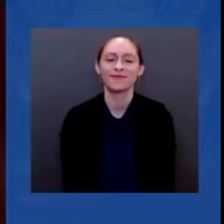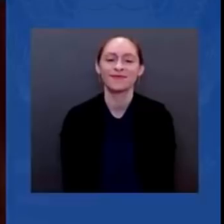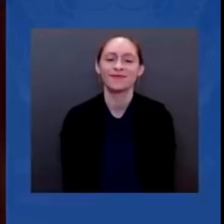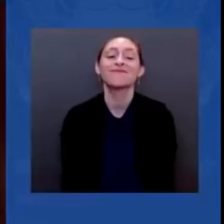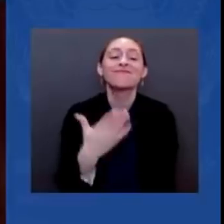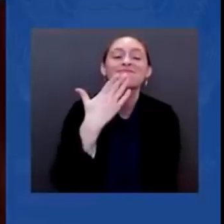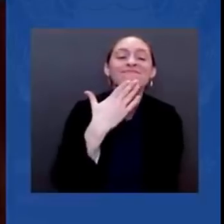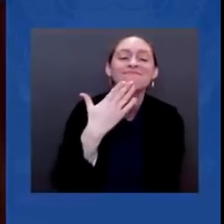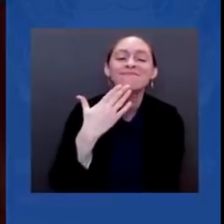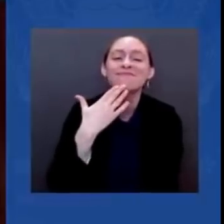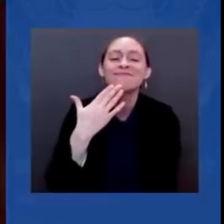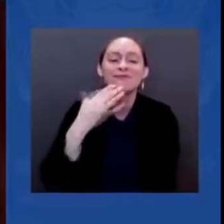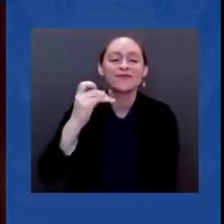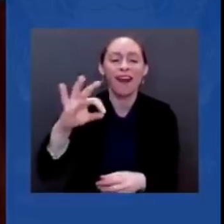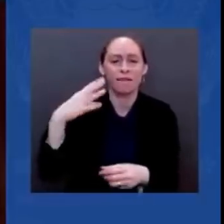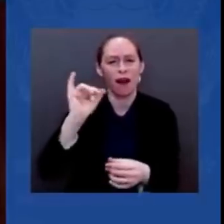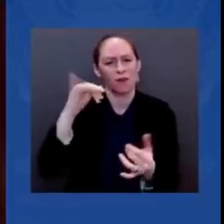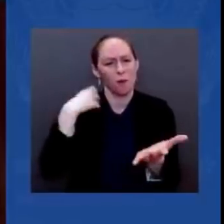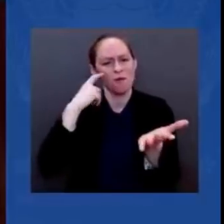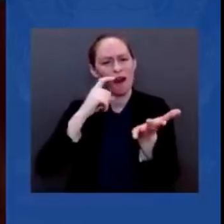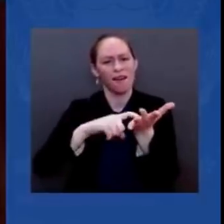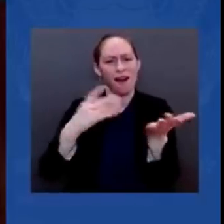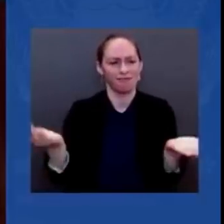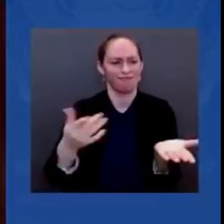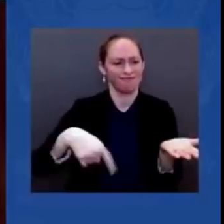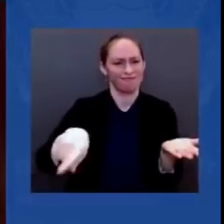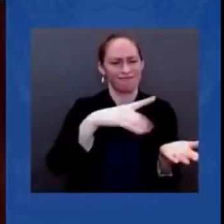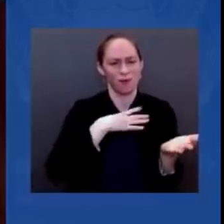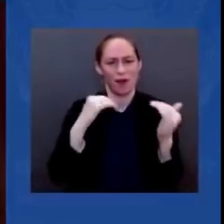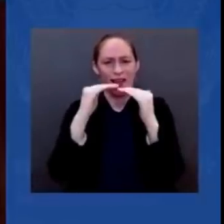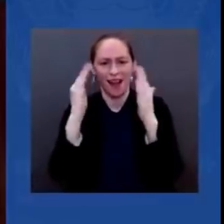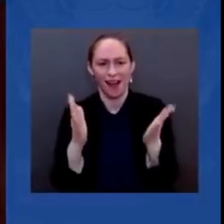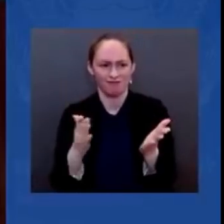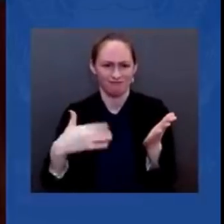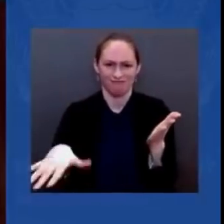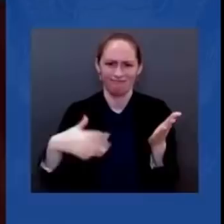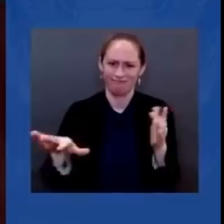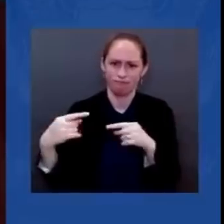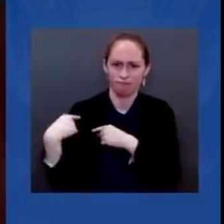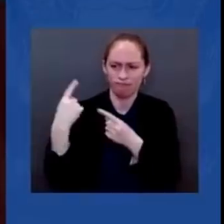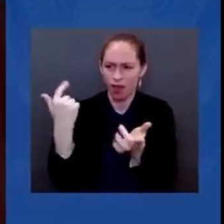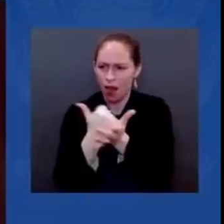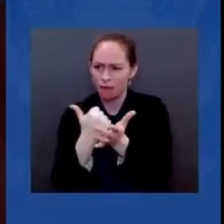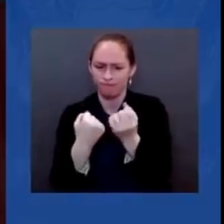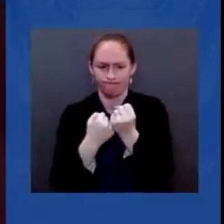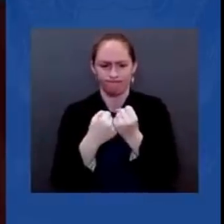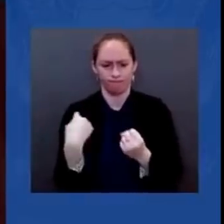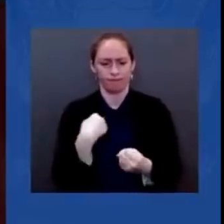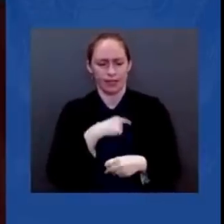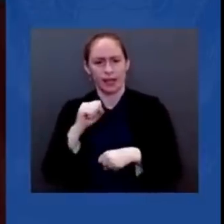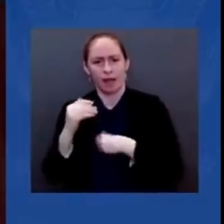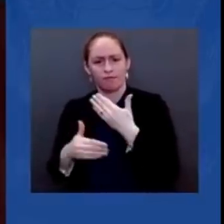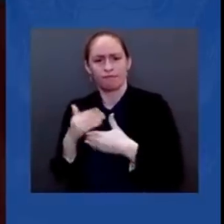governors. And I want to thank, Mr. President, your address to the nation last week. Thank you for your